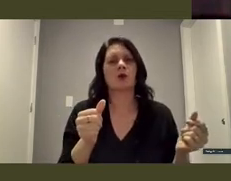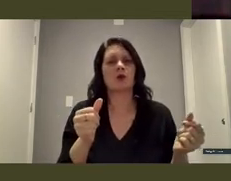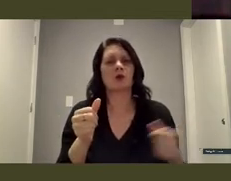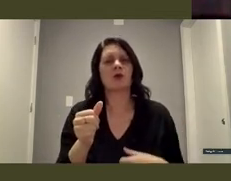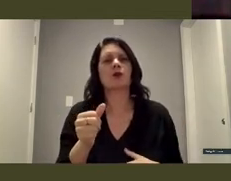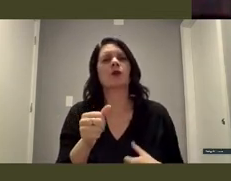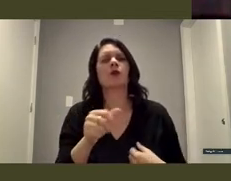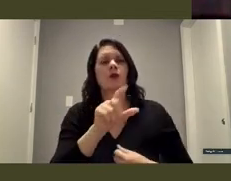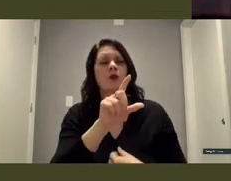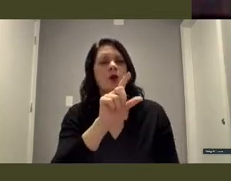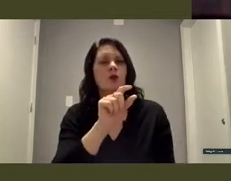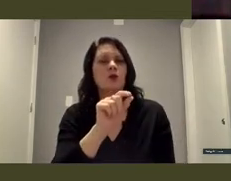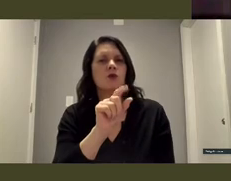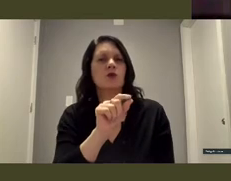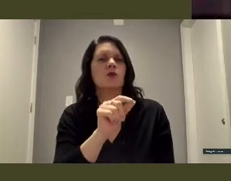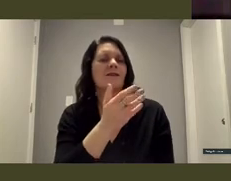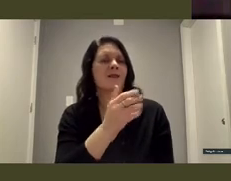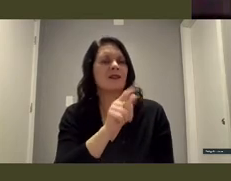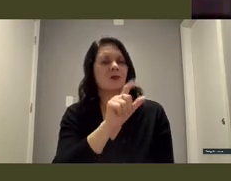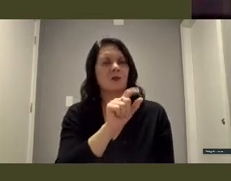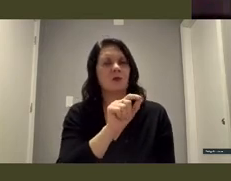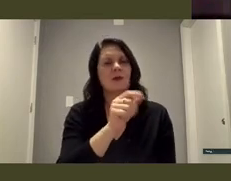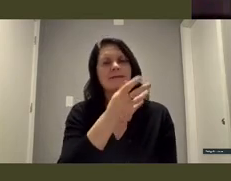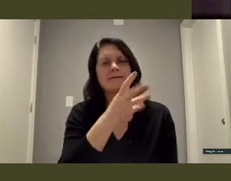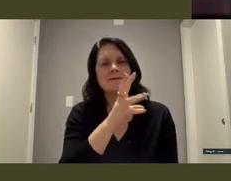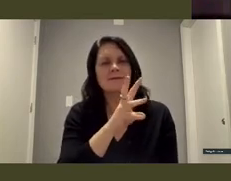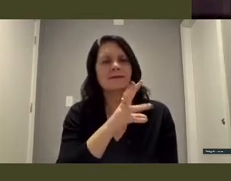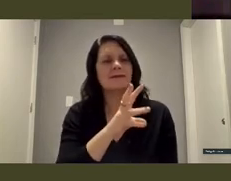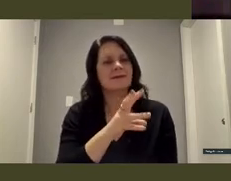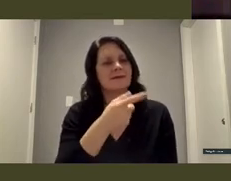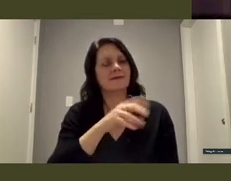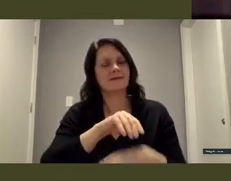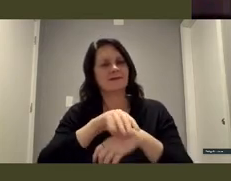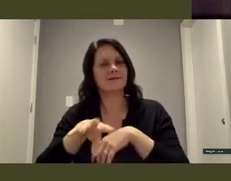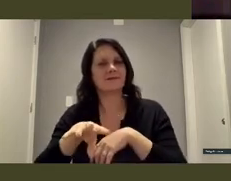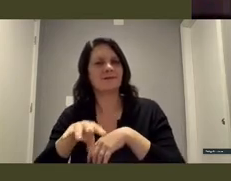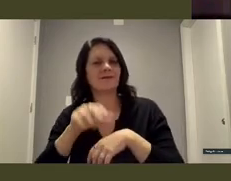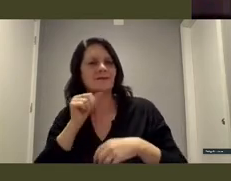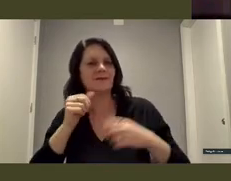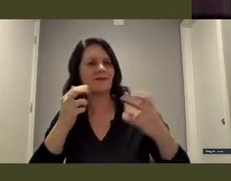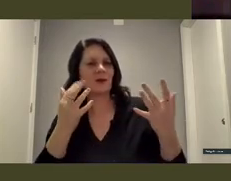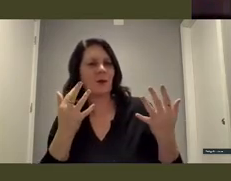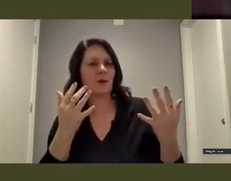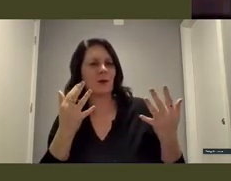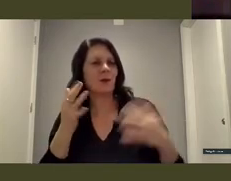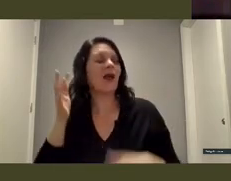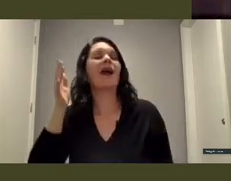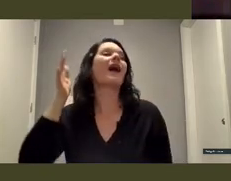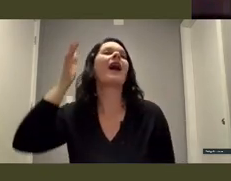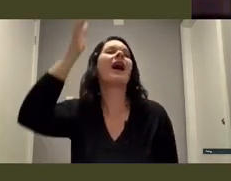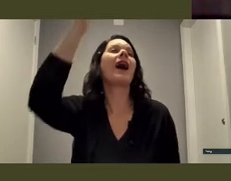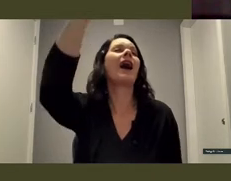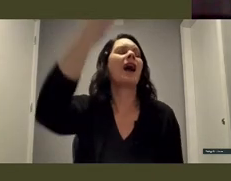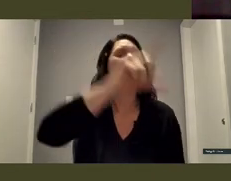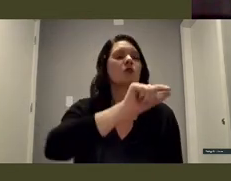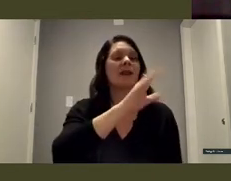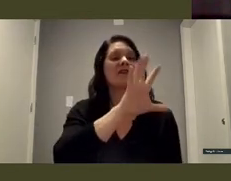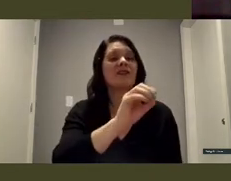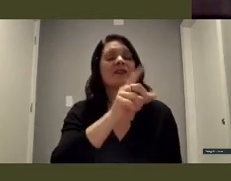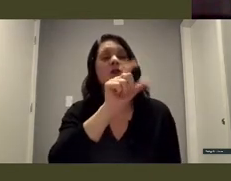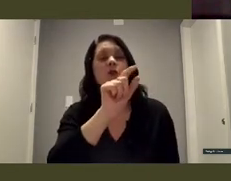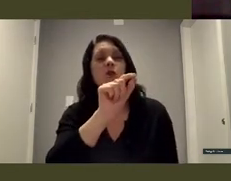or thereabout. Because the more we postpone climate action, it's like telling young people to take on the responsibility